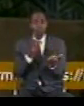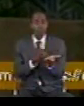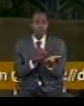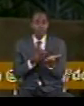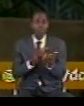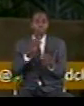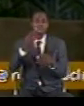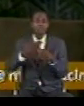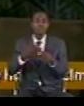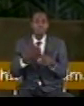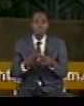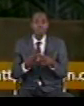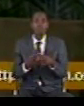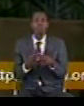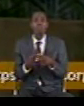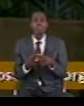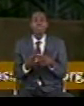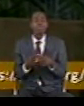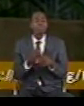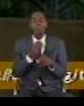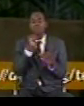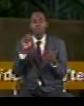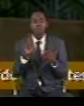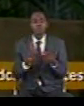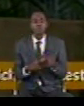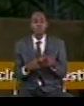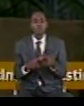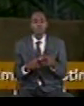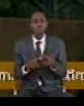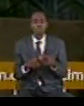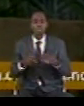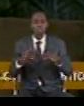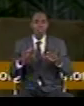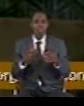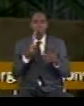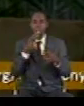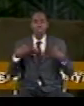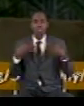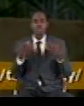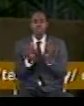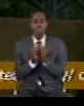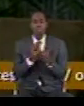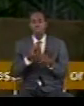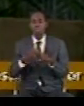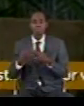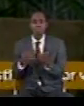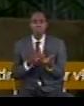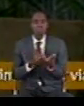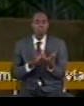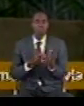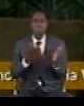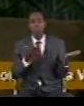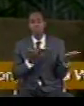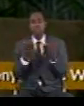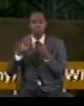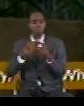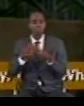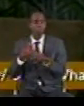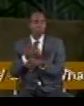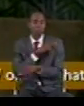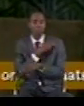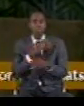defied all drugs. She had gone to hospitals and taken various drugs,